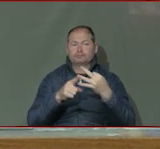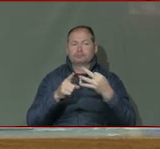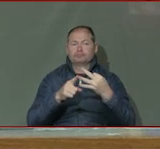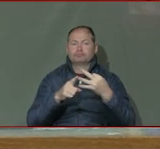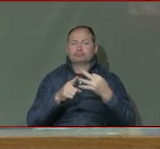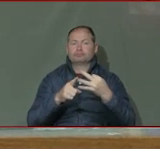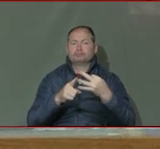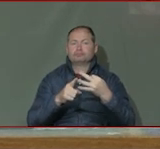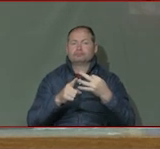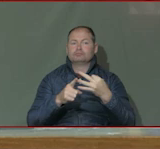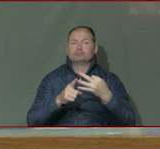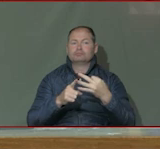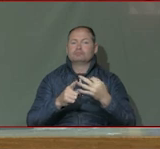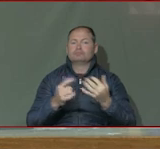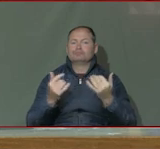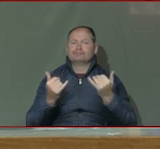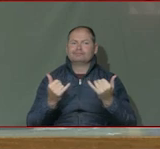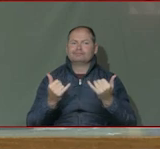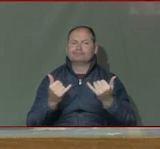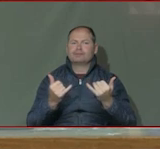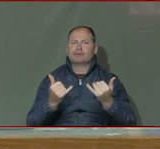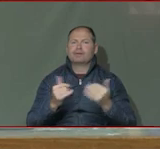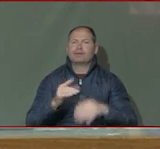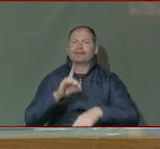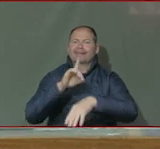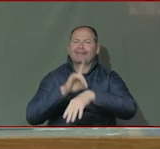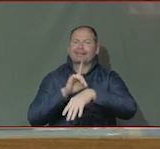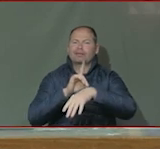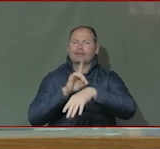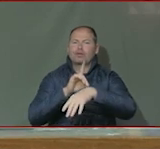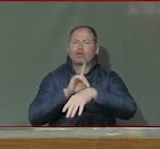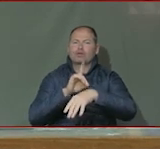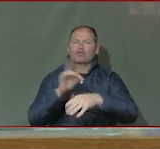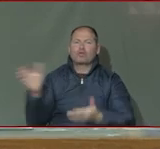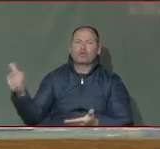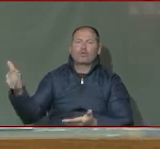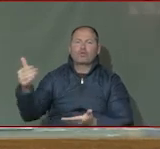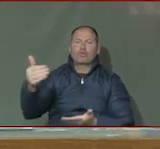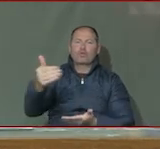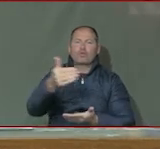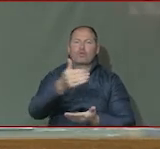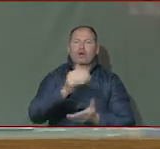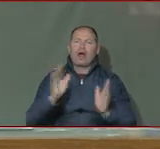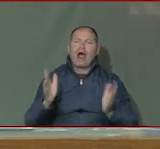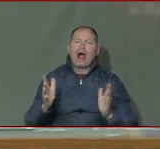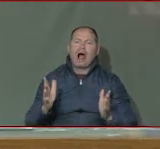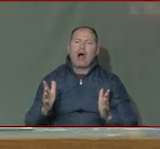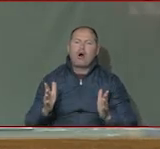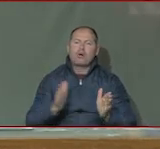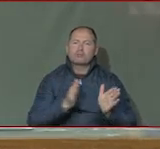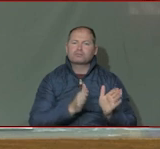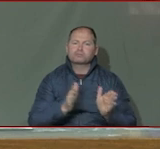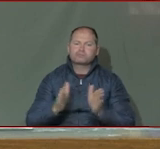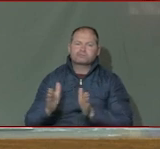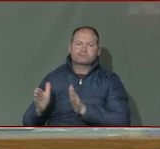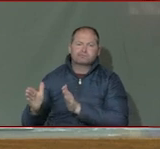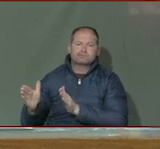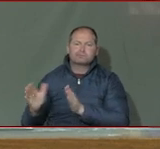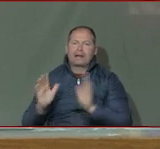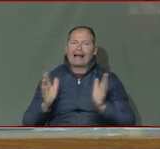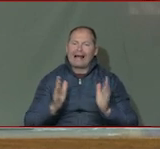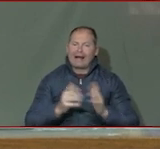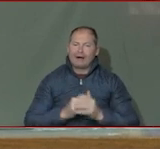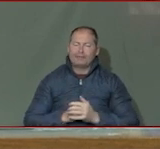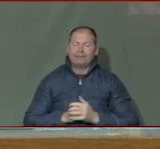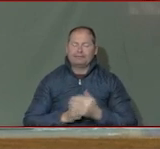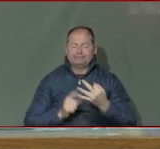is, how will you collect the data and sort the data that you will be collecting? That's a second